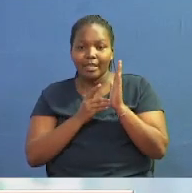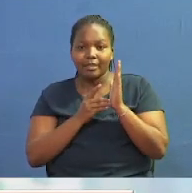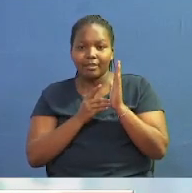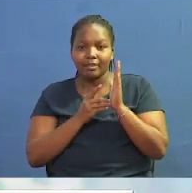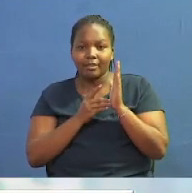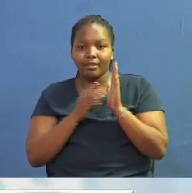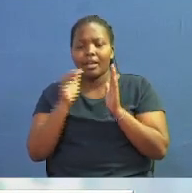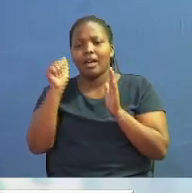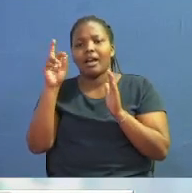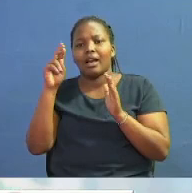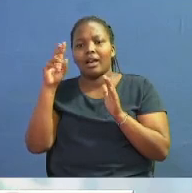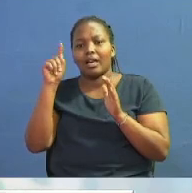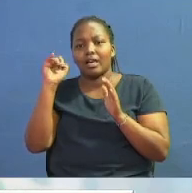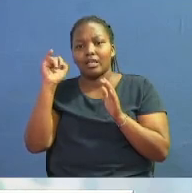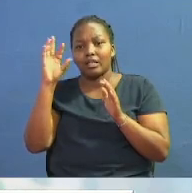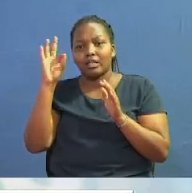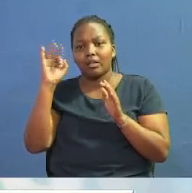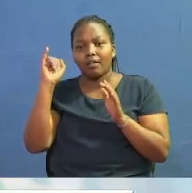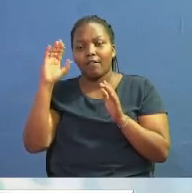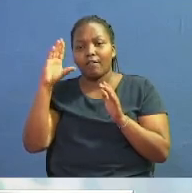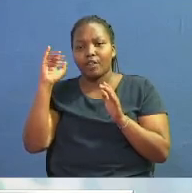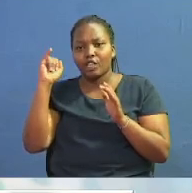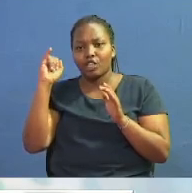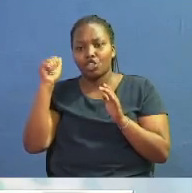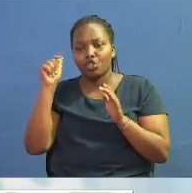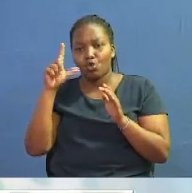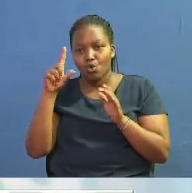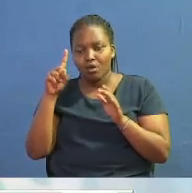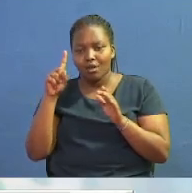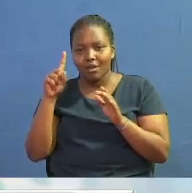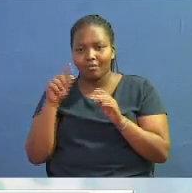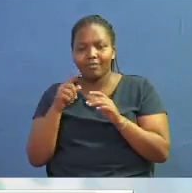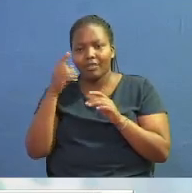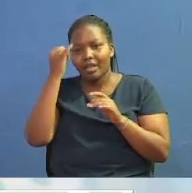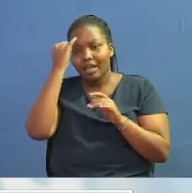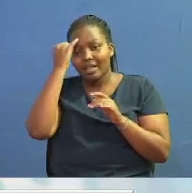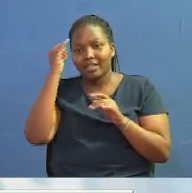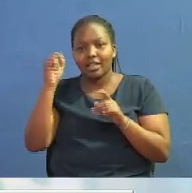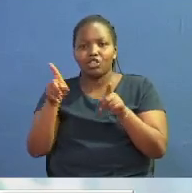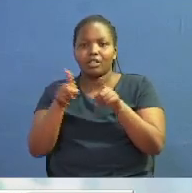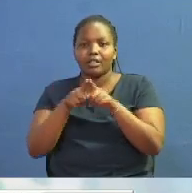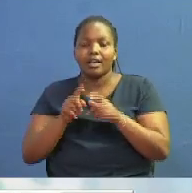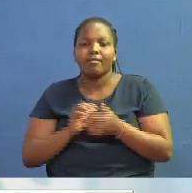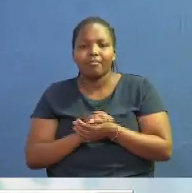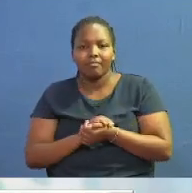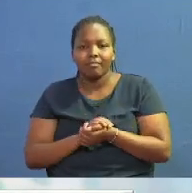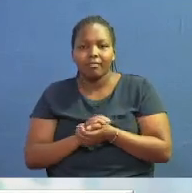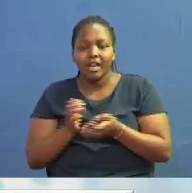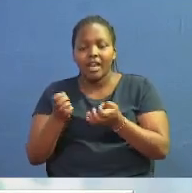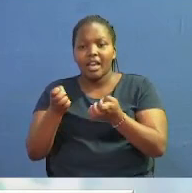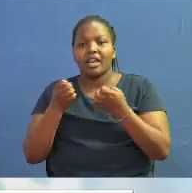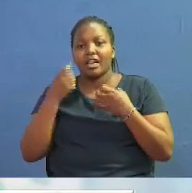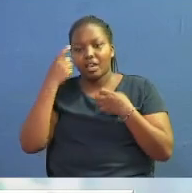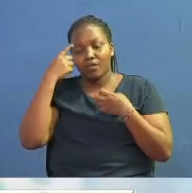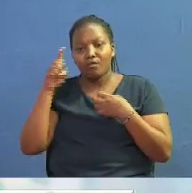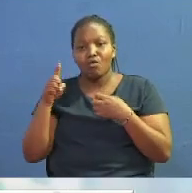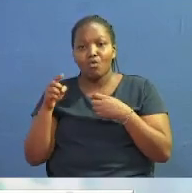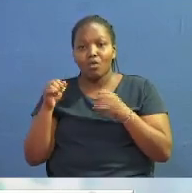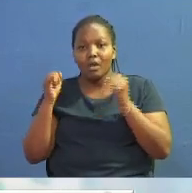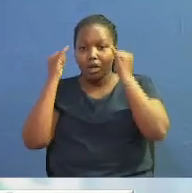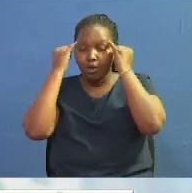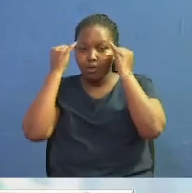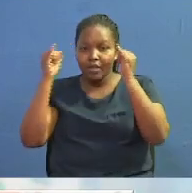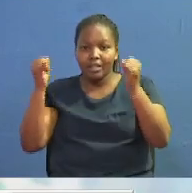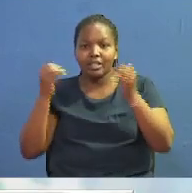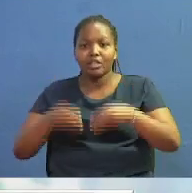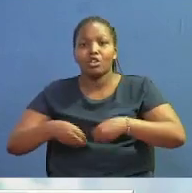artificial intelligence, technological science, data, then there's need for innovators to develop solutions for